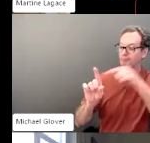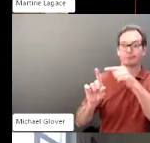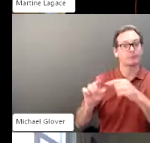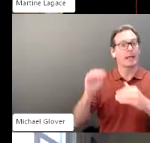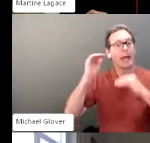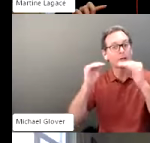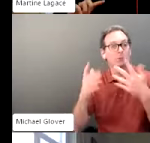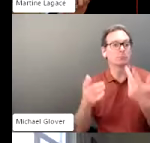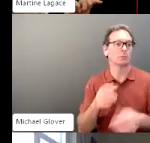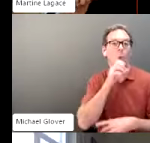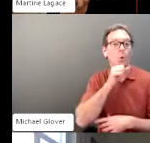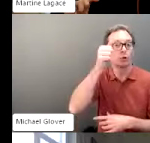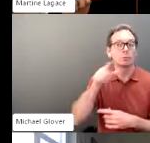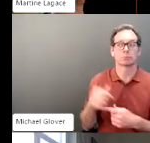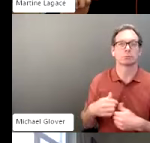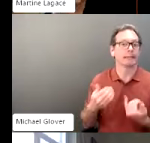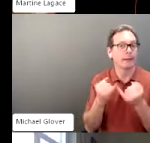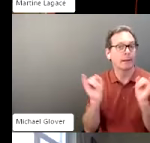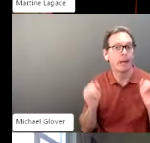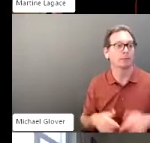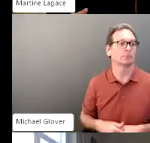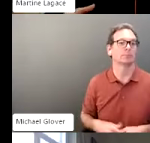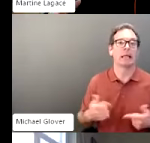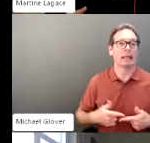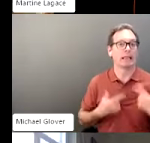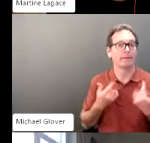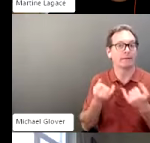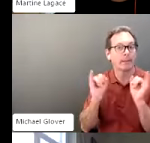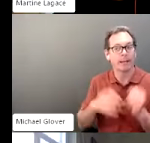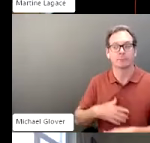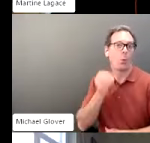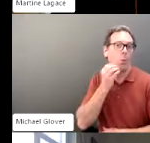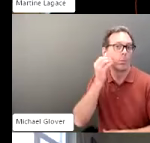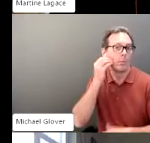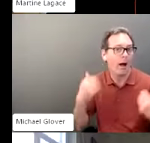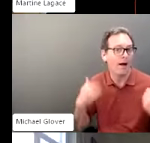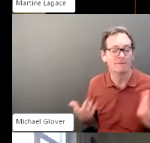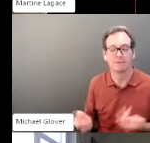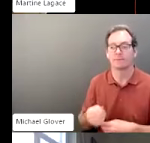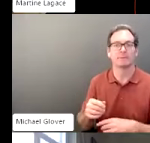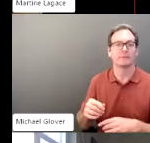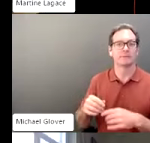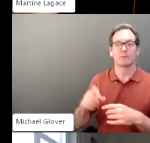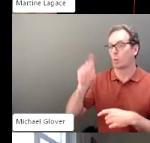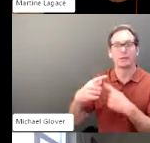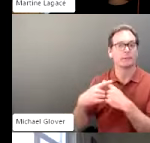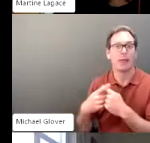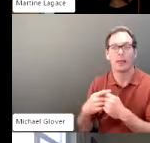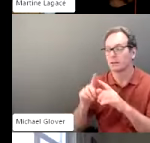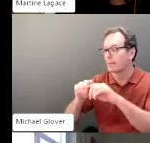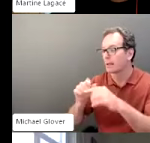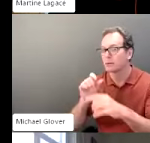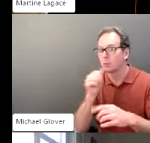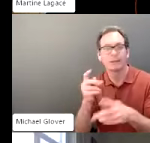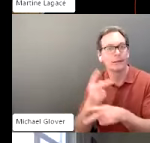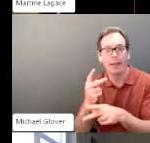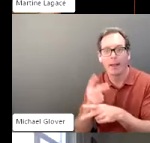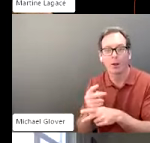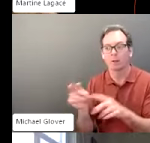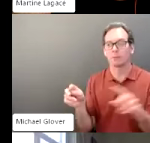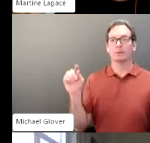home may subscribe to ageist views about adults that are living in long-term